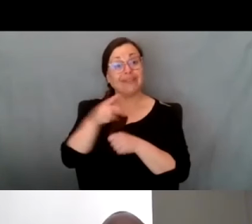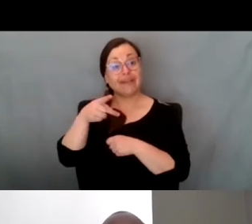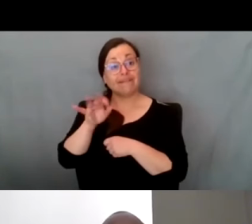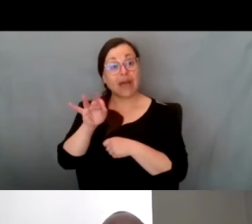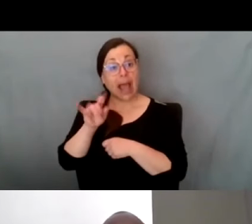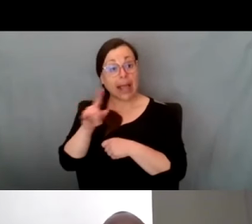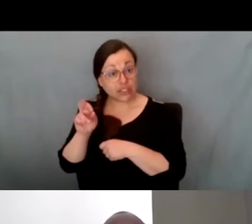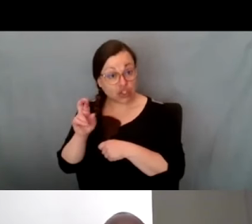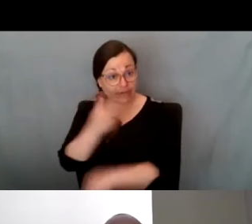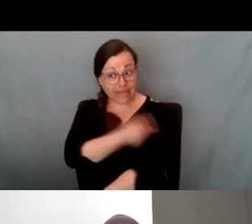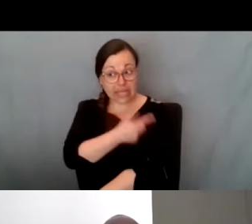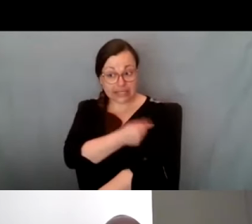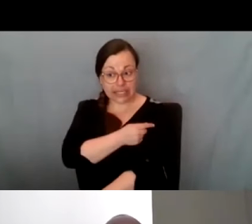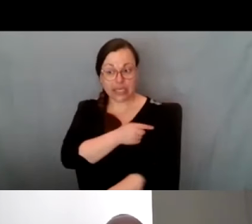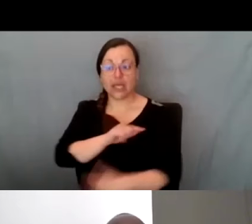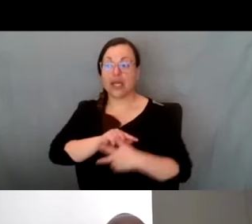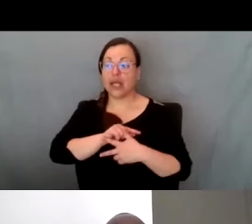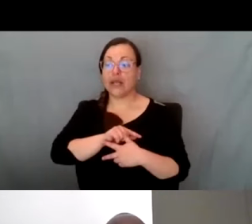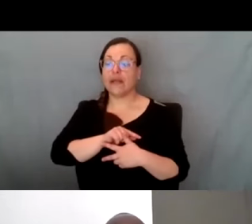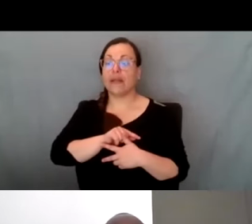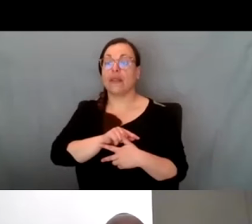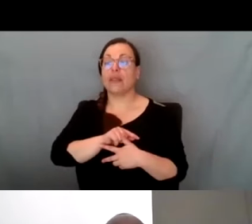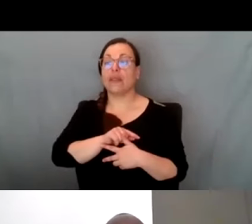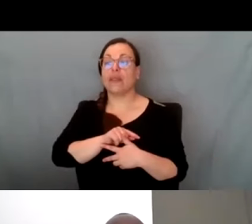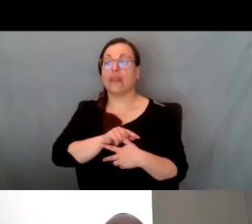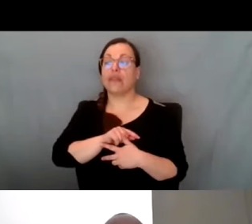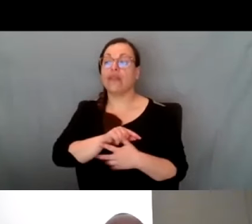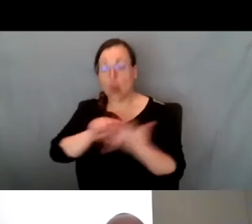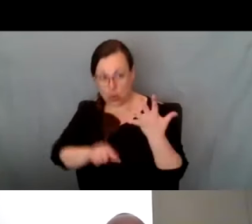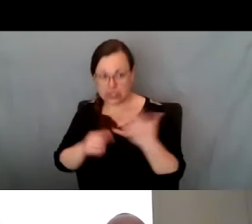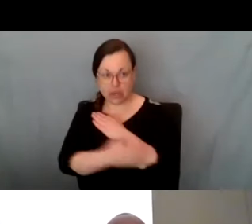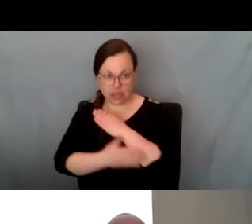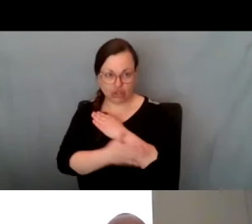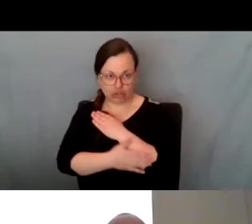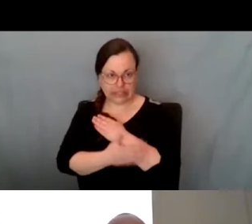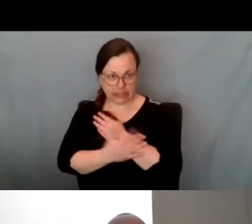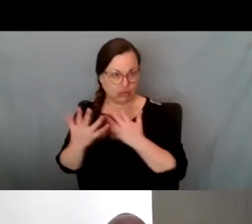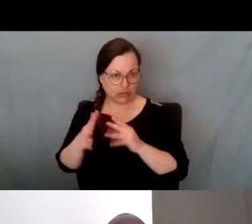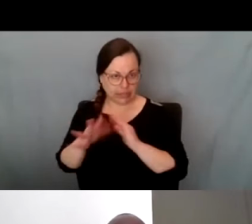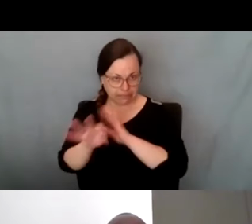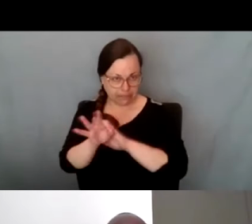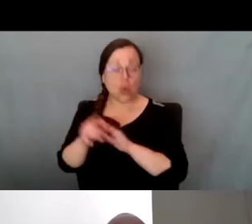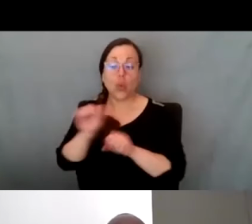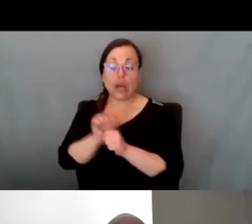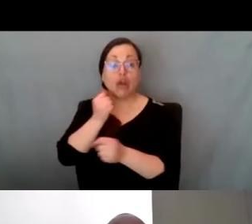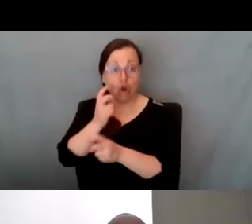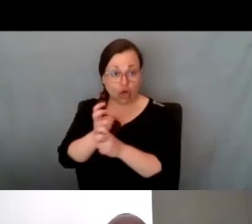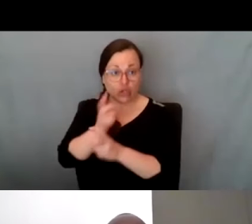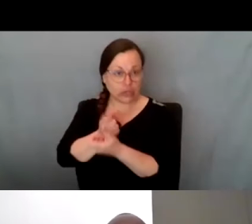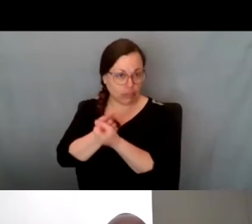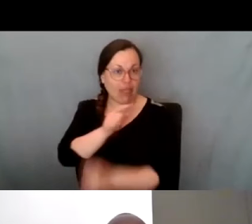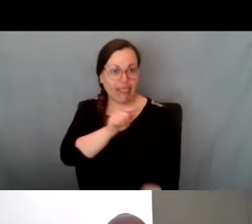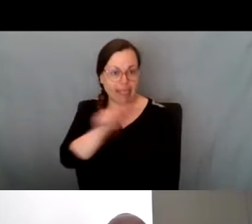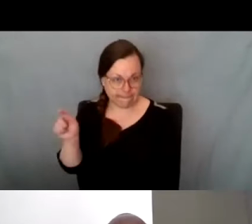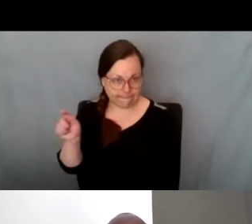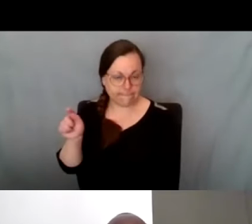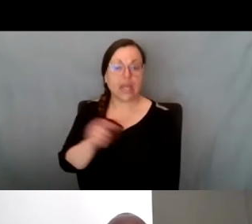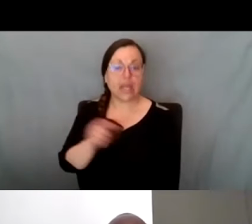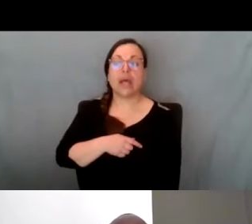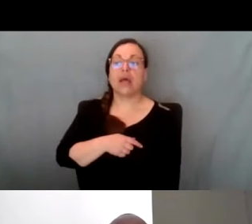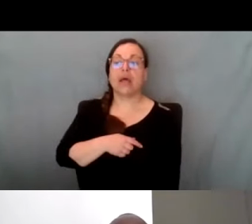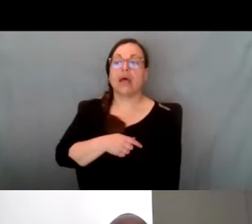3 countries in the region. We are also working hard to support them. Most of them have got the ultra